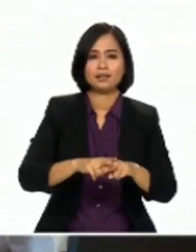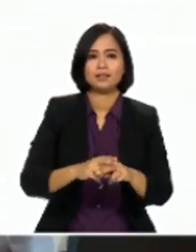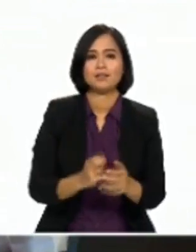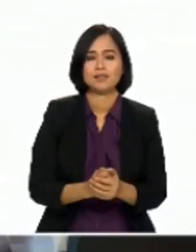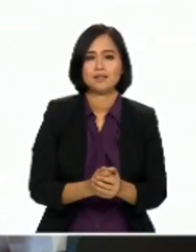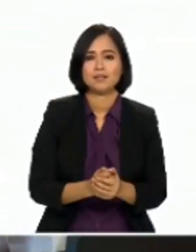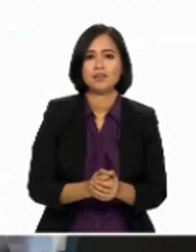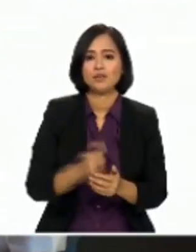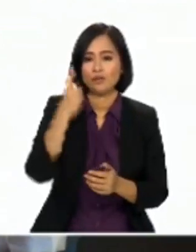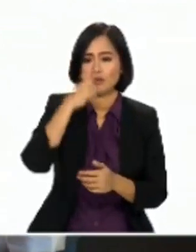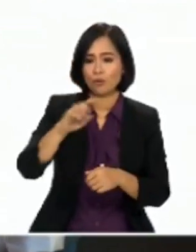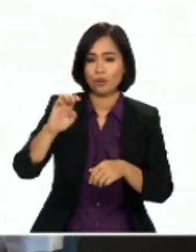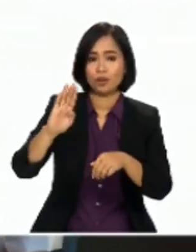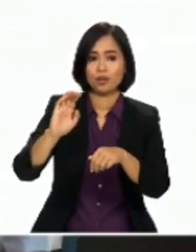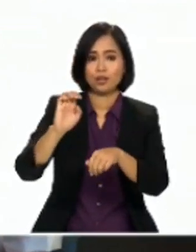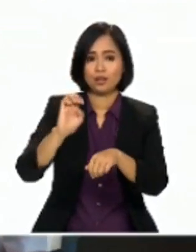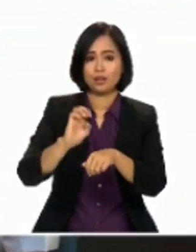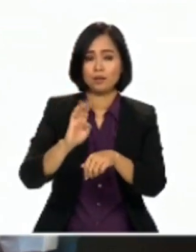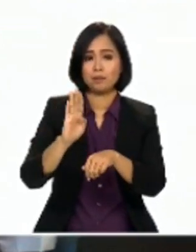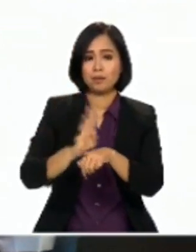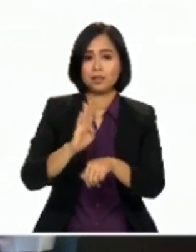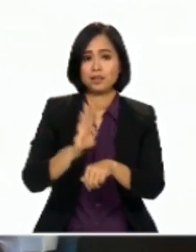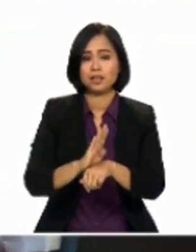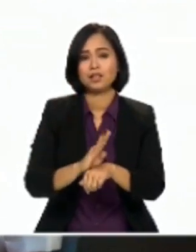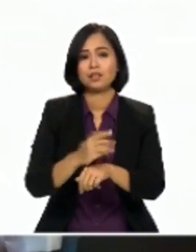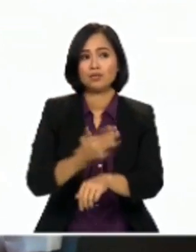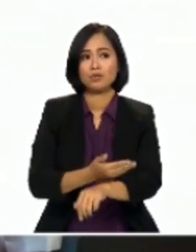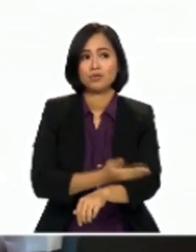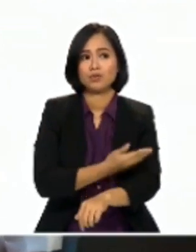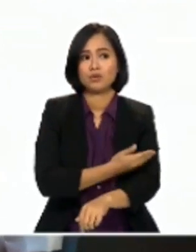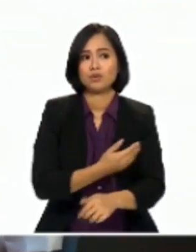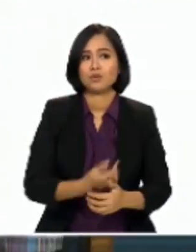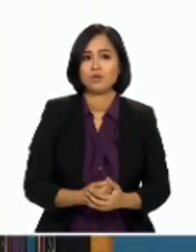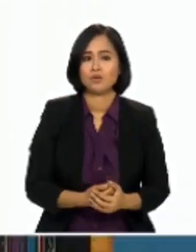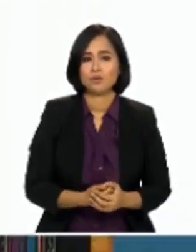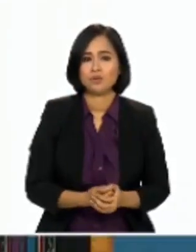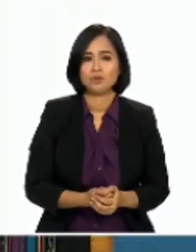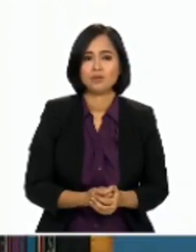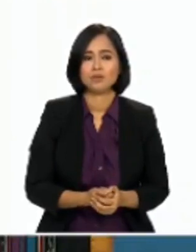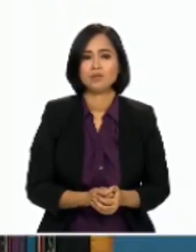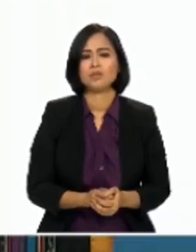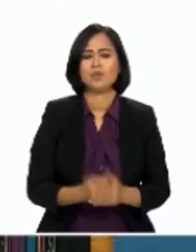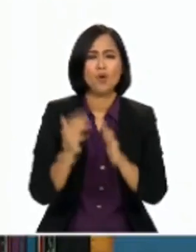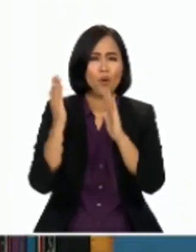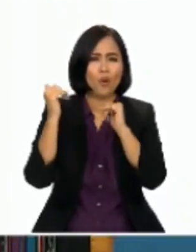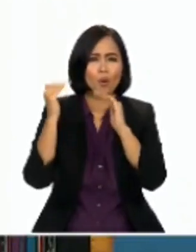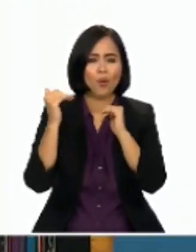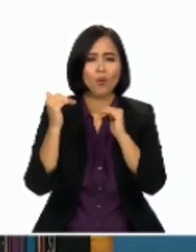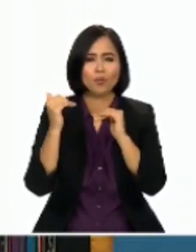MSMEs and encourage them to expand their business and hopefully generate,